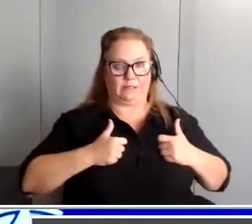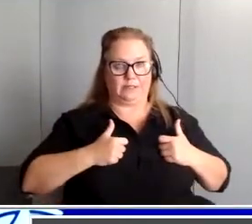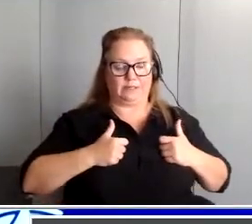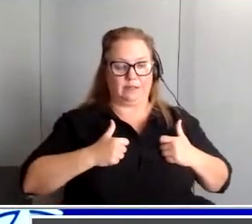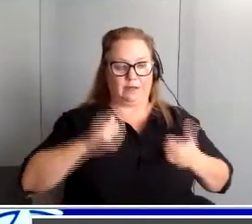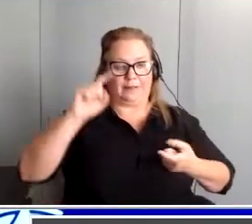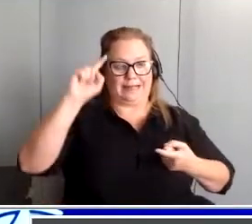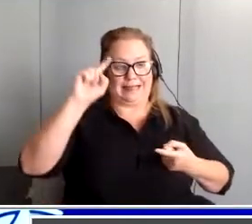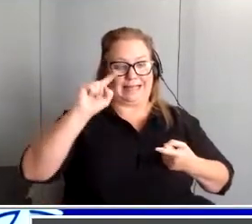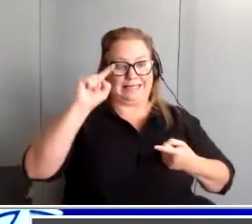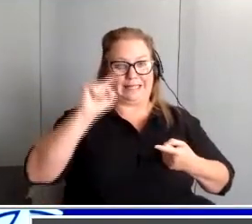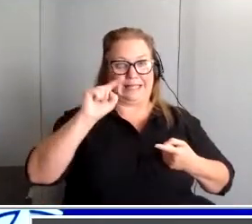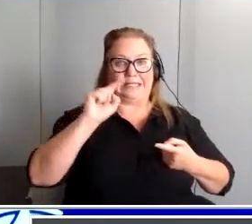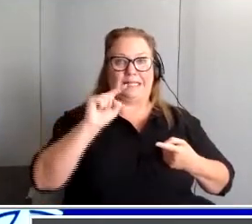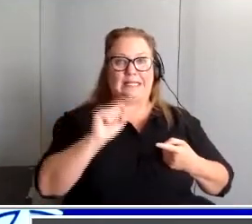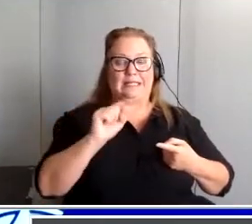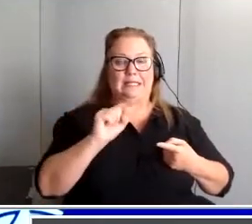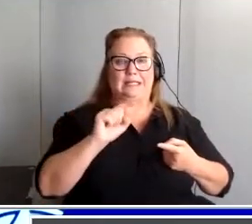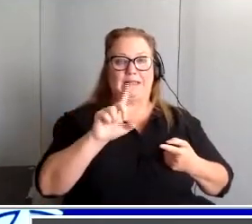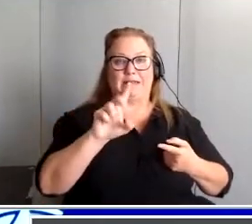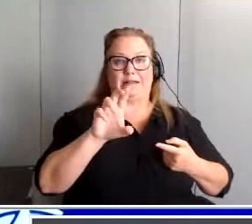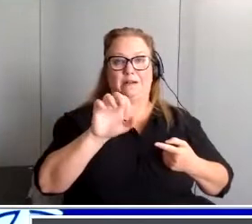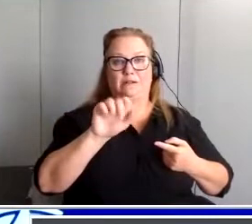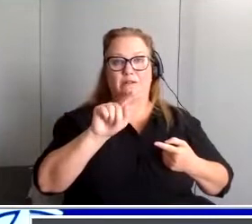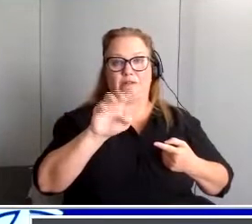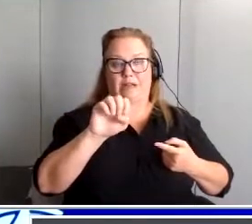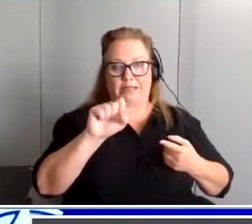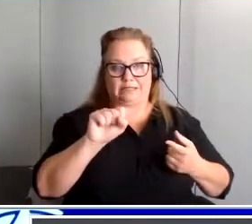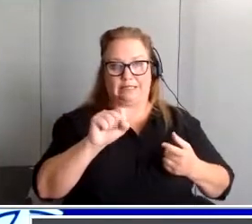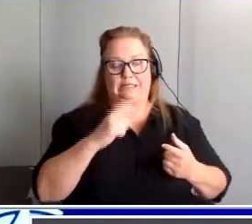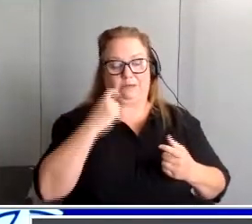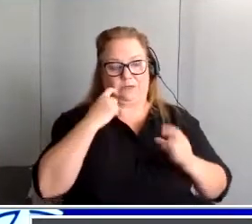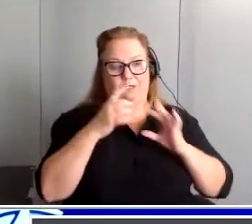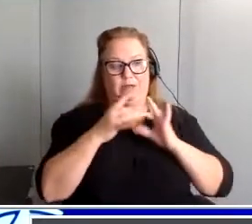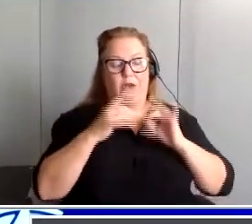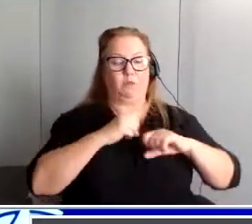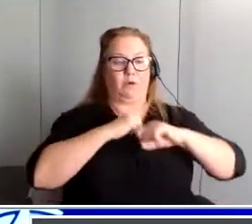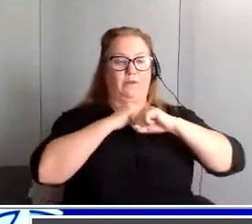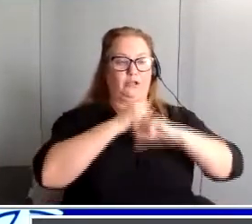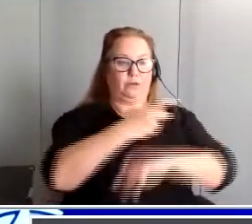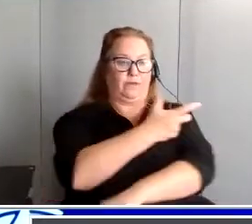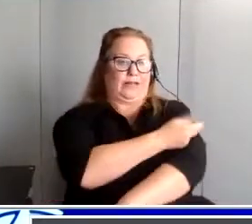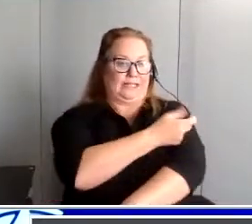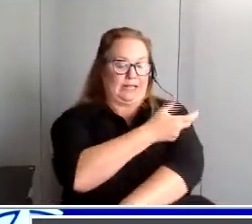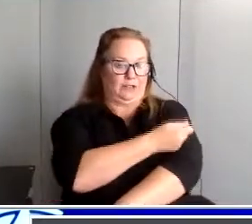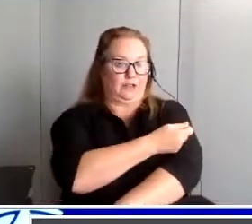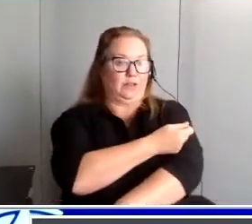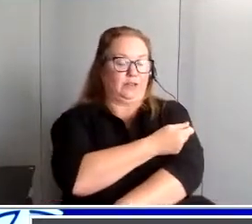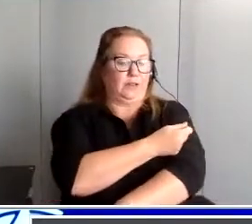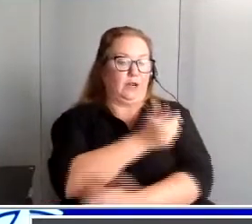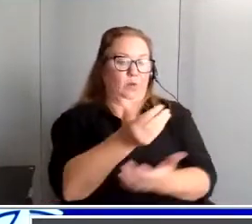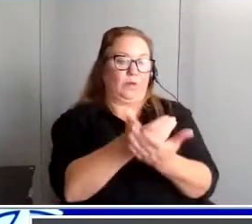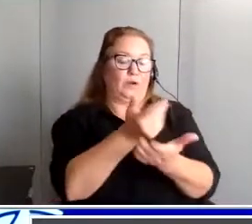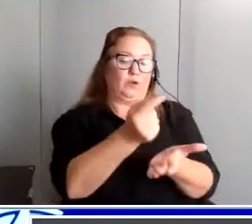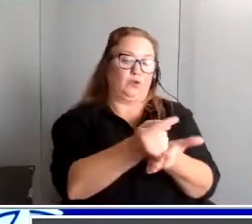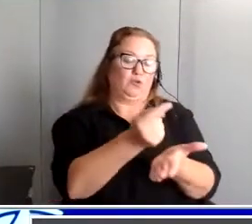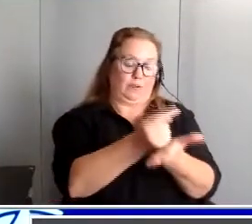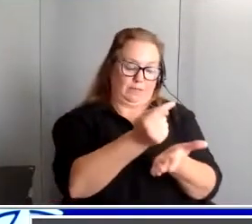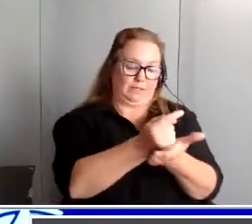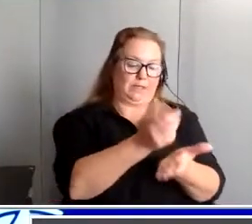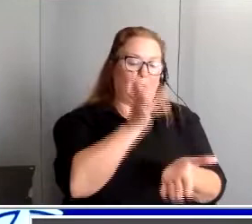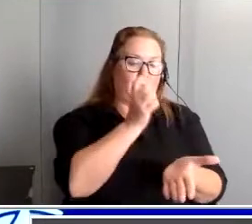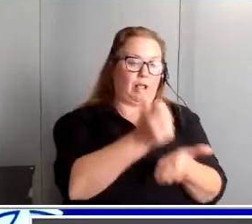and less. Certainly, as Dr. Stites has talked about, with prevention, with vaccination, and with the new treatments, that will help with